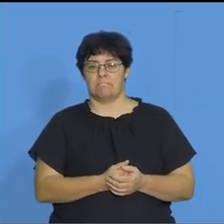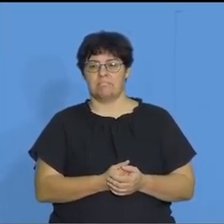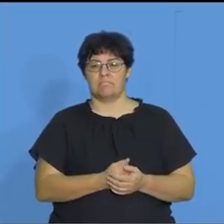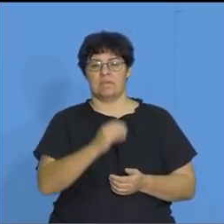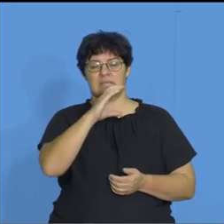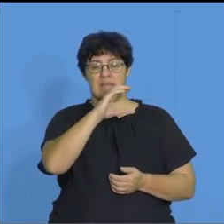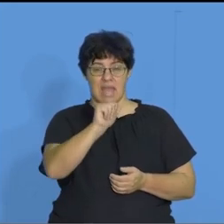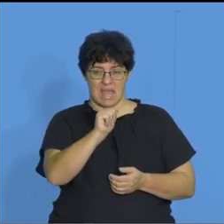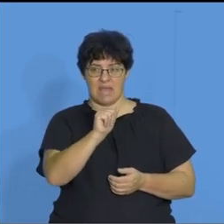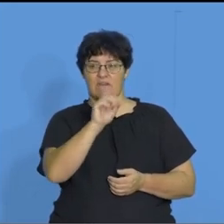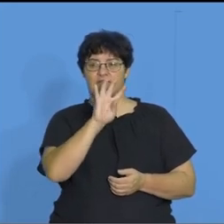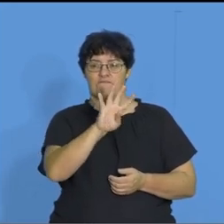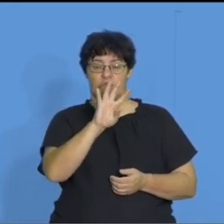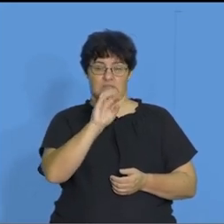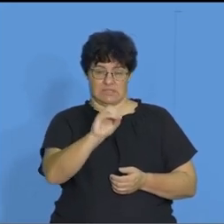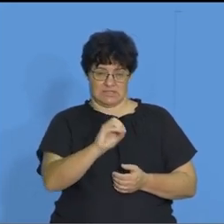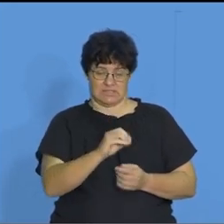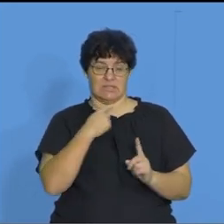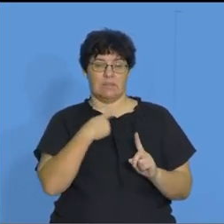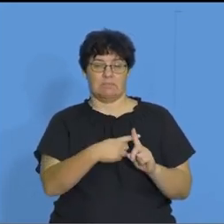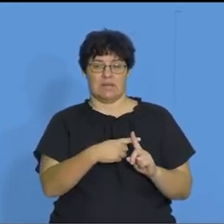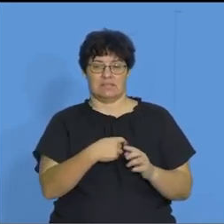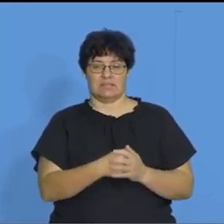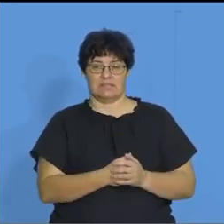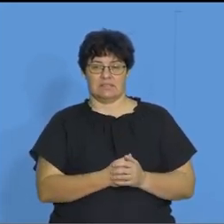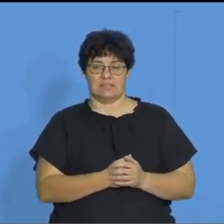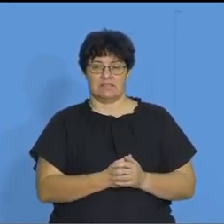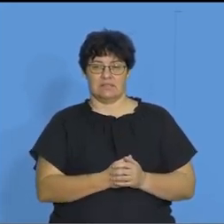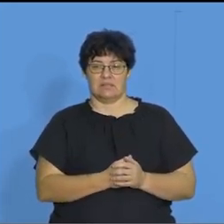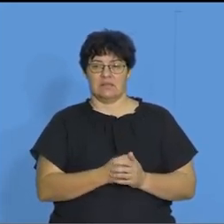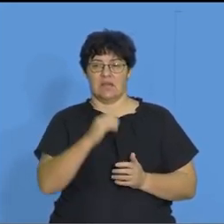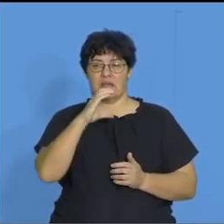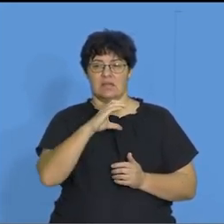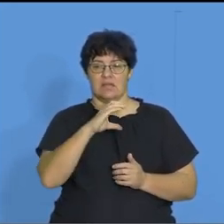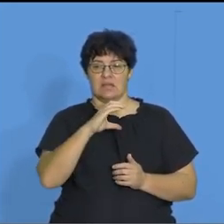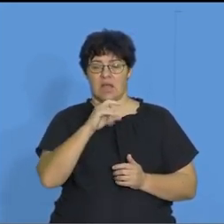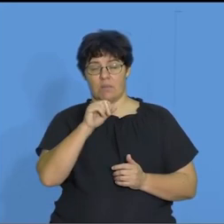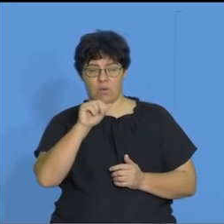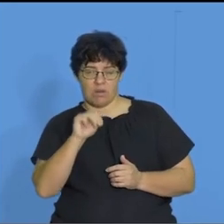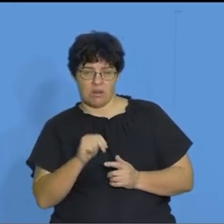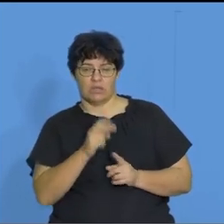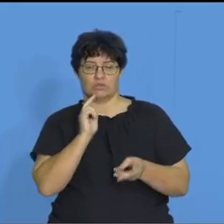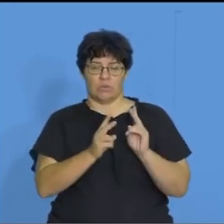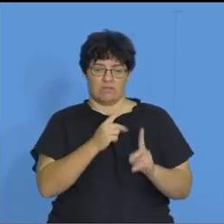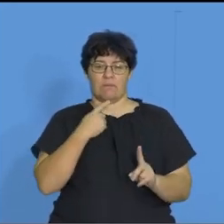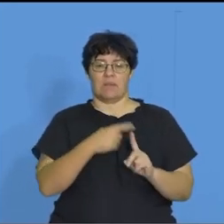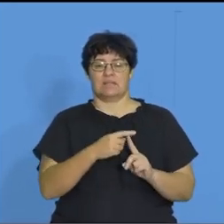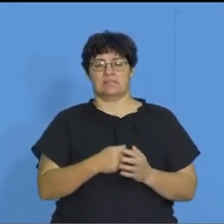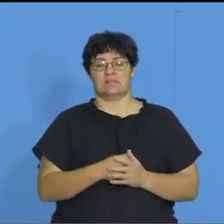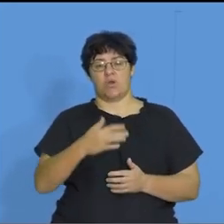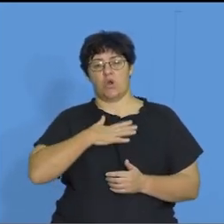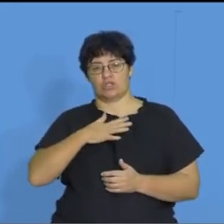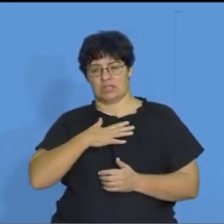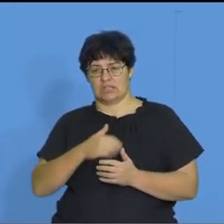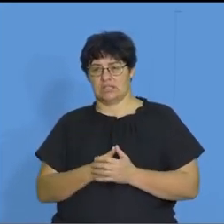calcium has a mass of 40, okay, plus the mass of carbon, which is 12, and then plus the mass